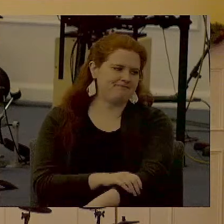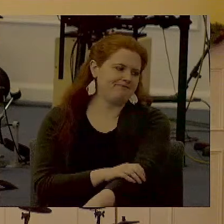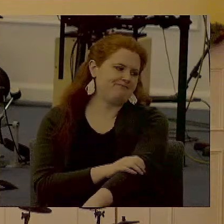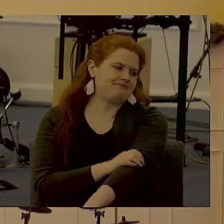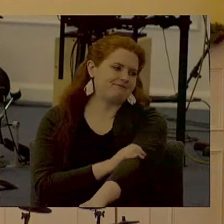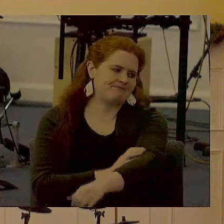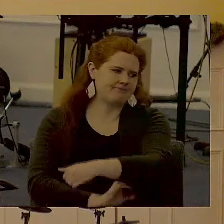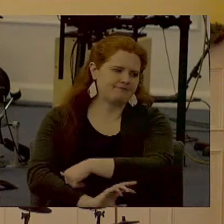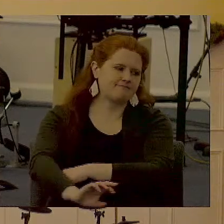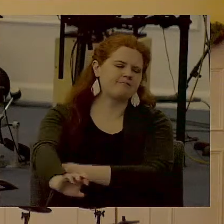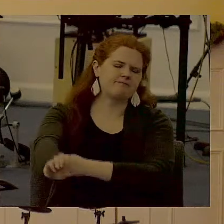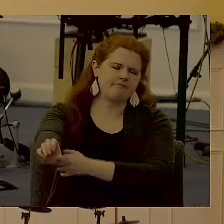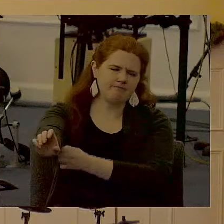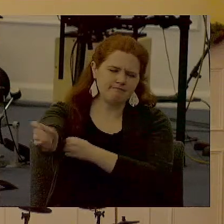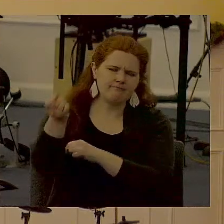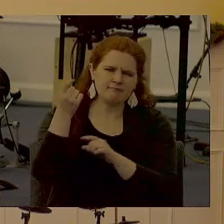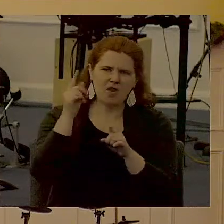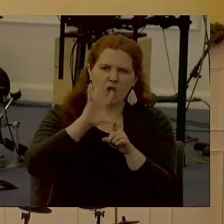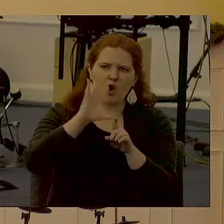But there is this cultural idea